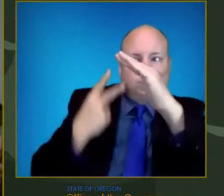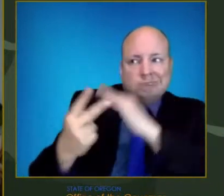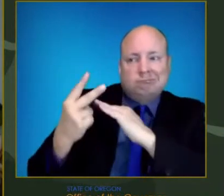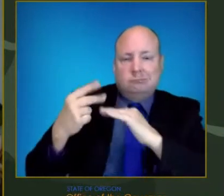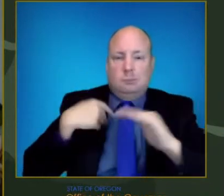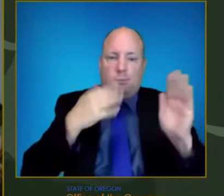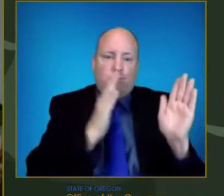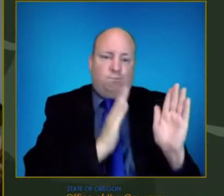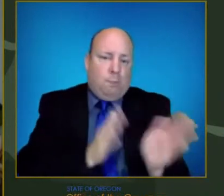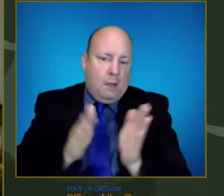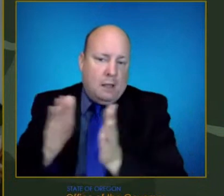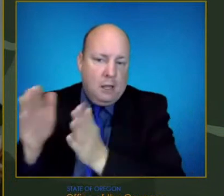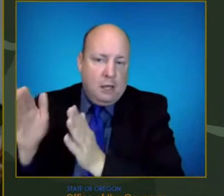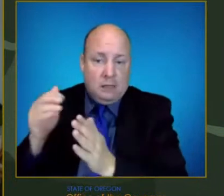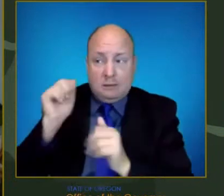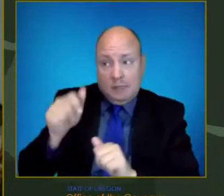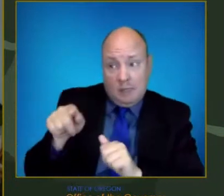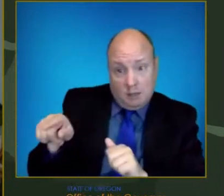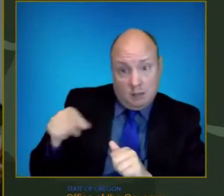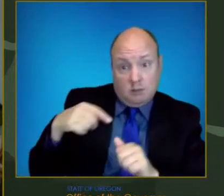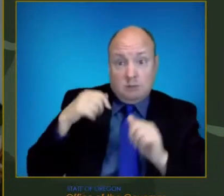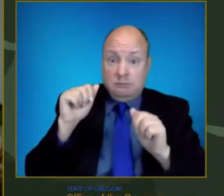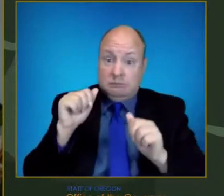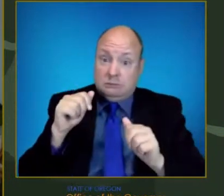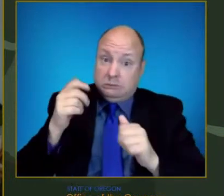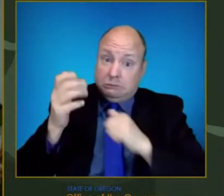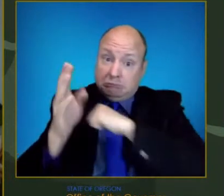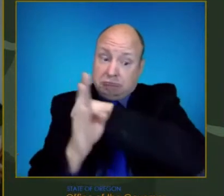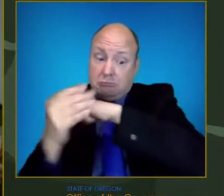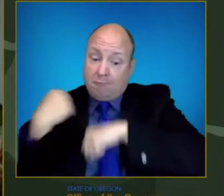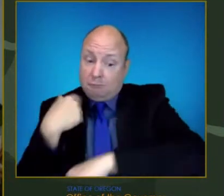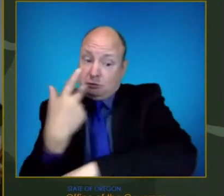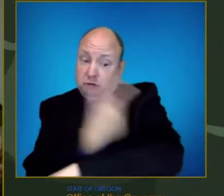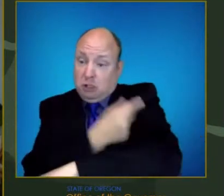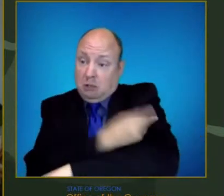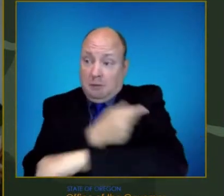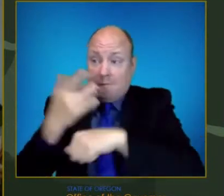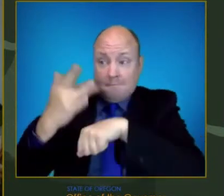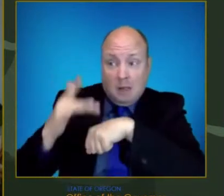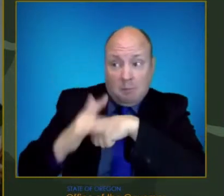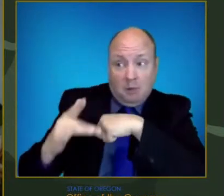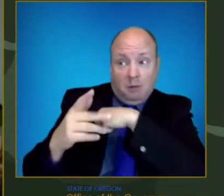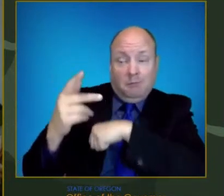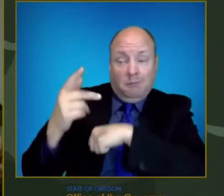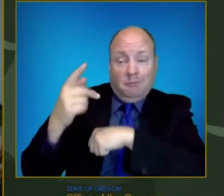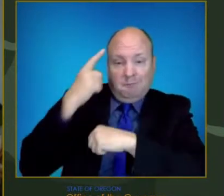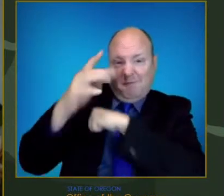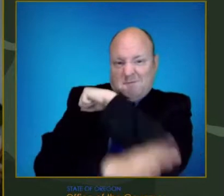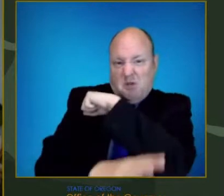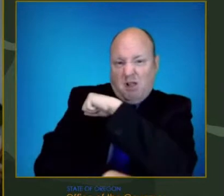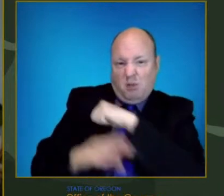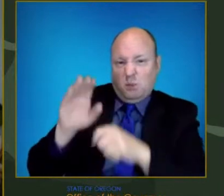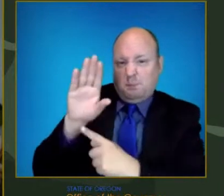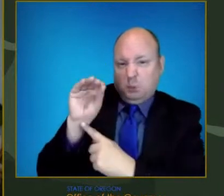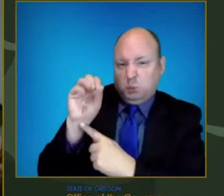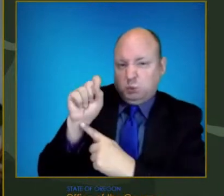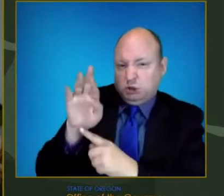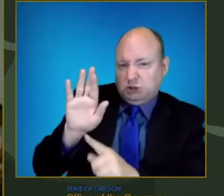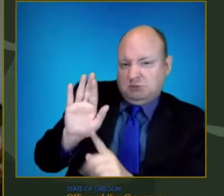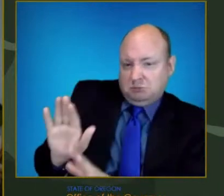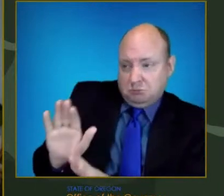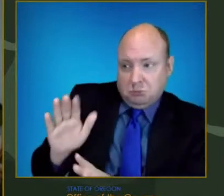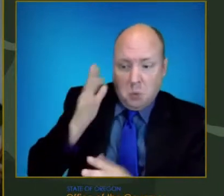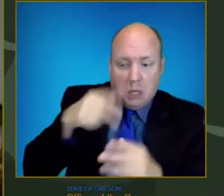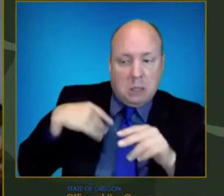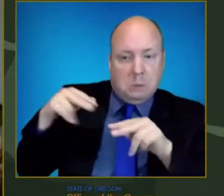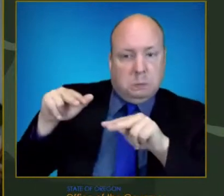fall. So if you're eligible and you want to get the Pfizer booster, I encourage you to visit getvaccinatedoregon.gov to find a vaccine clinic